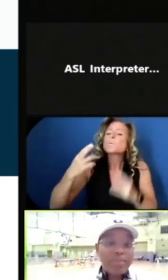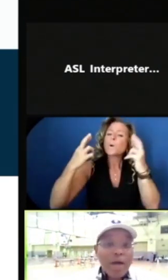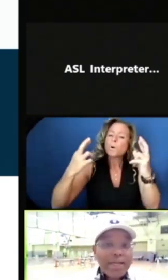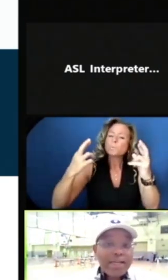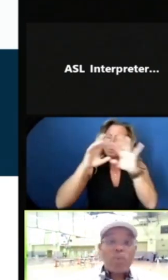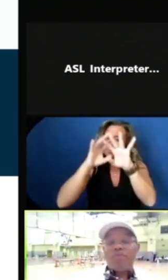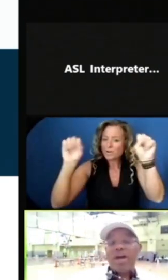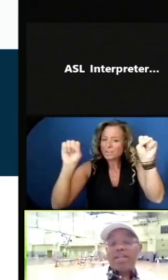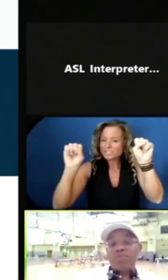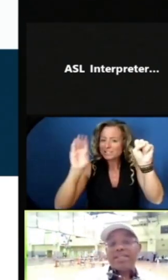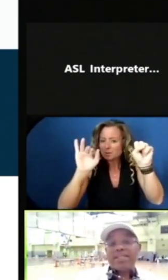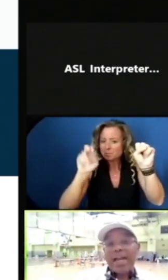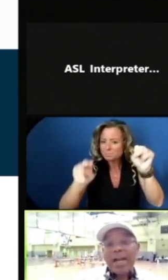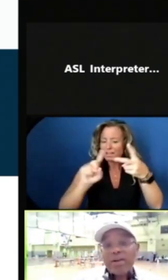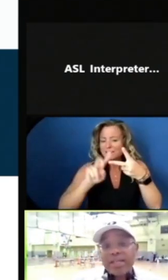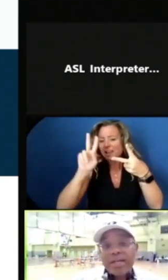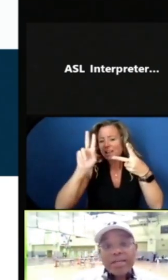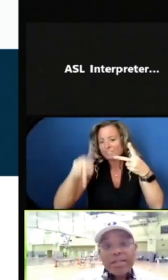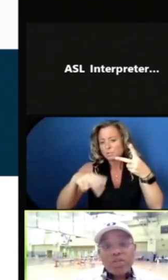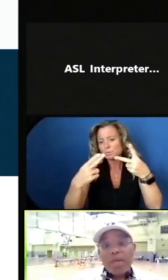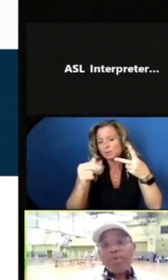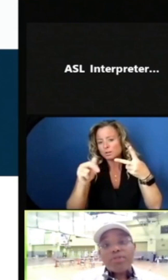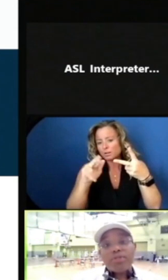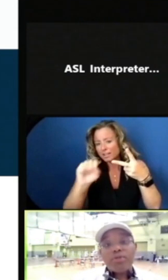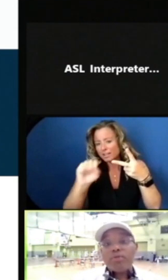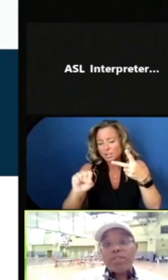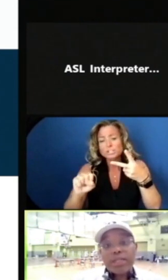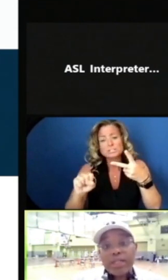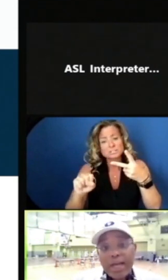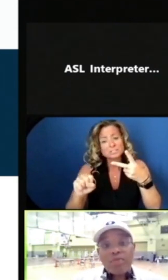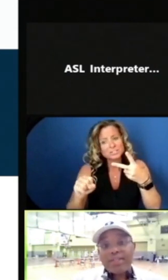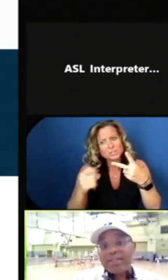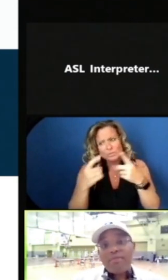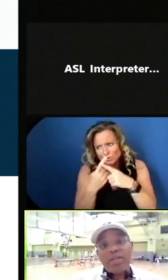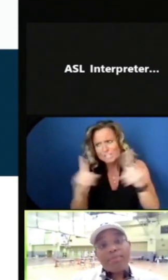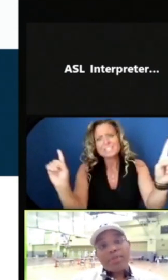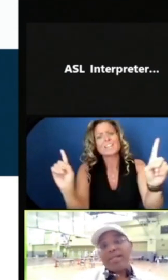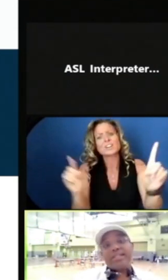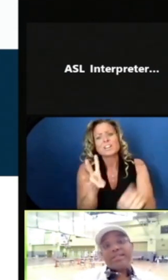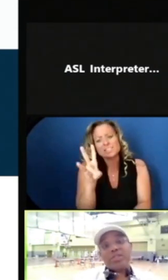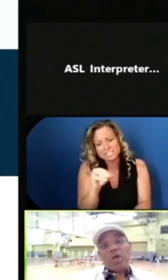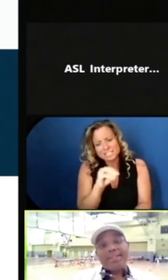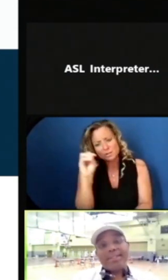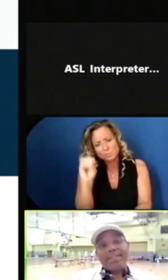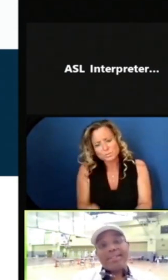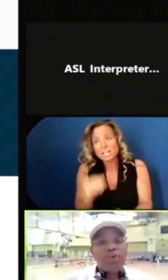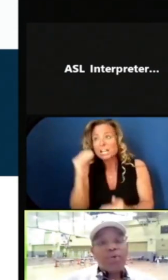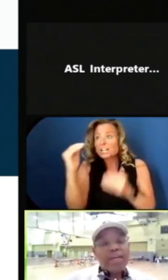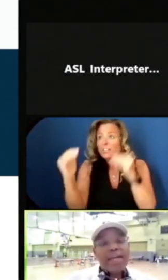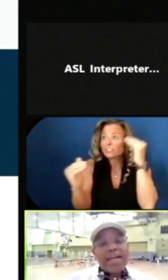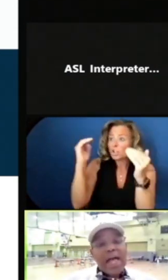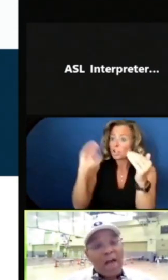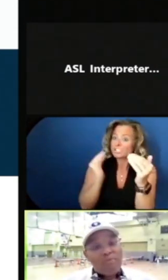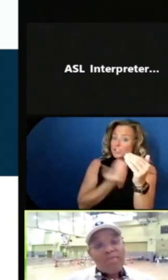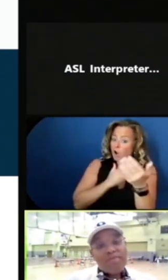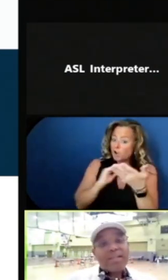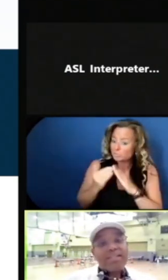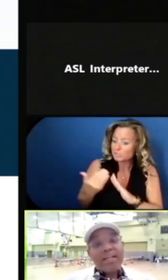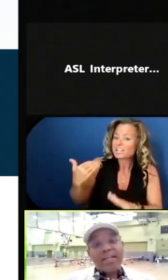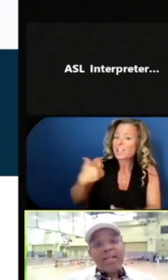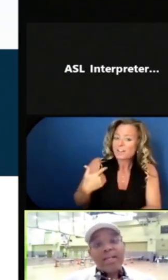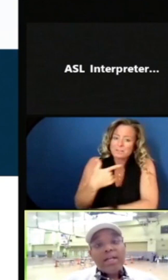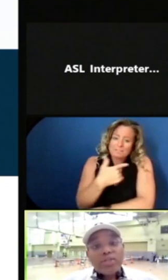President Biden and with Vice President Harris to be able to declare that 70% of adults in our community have